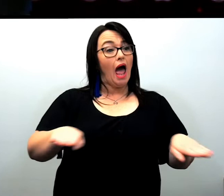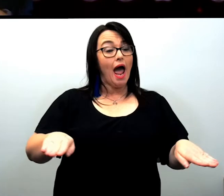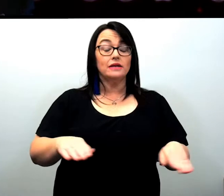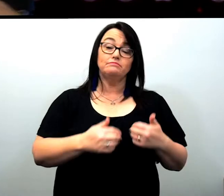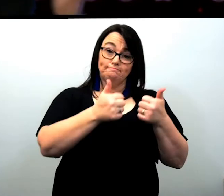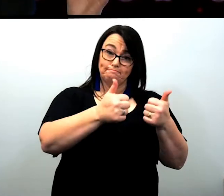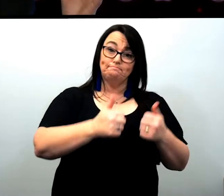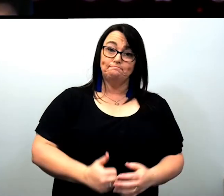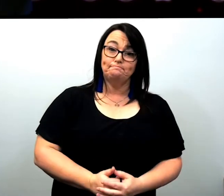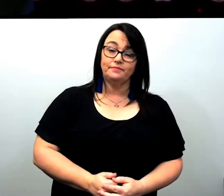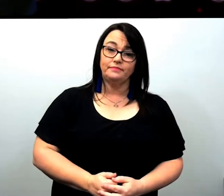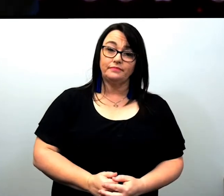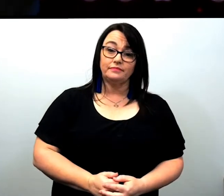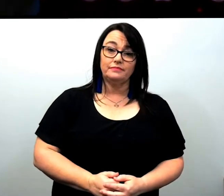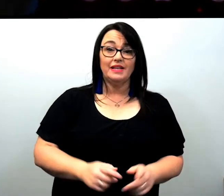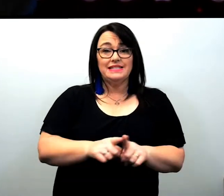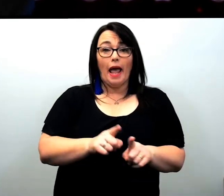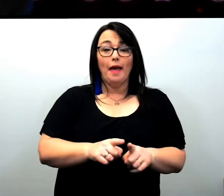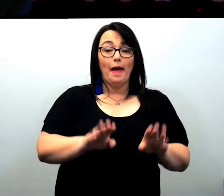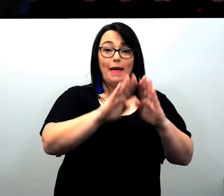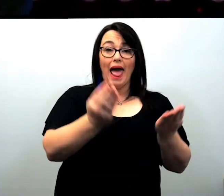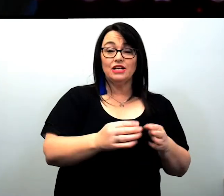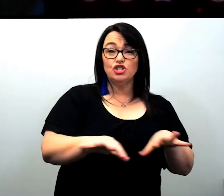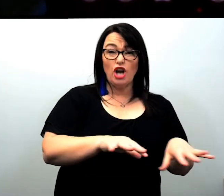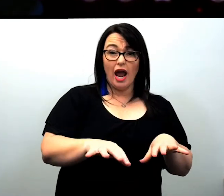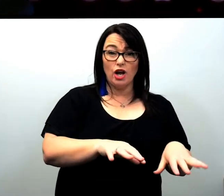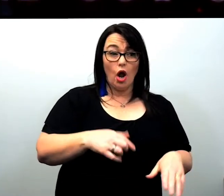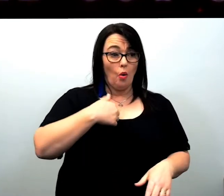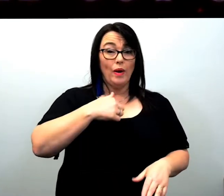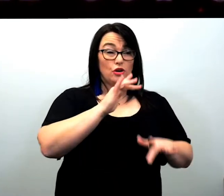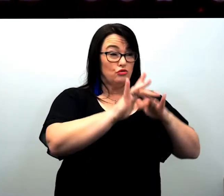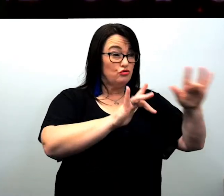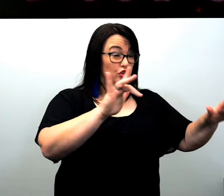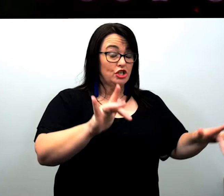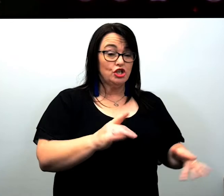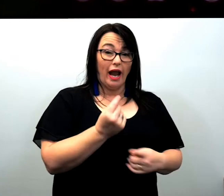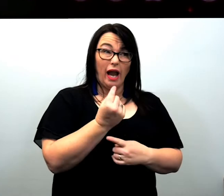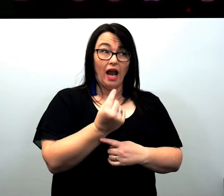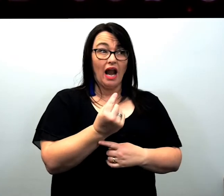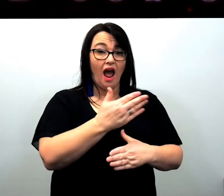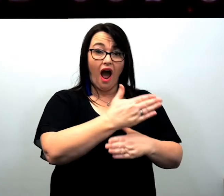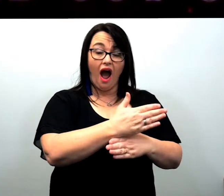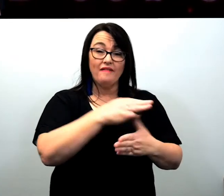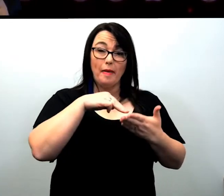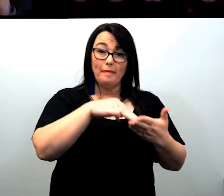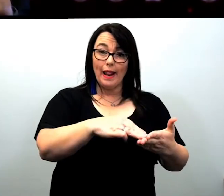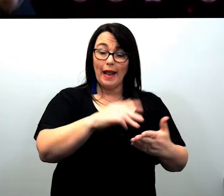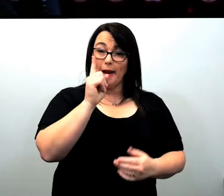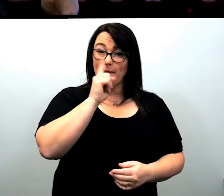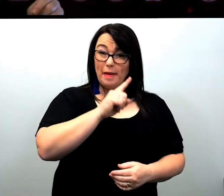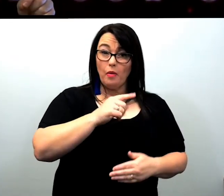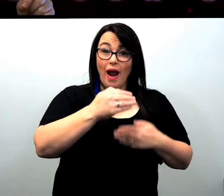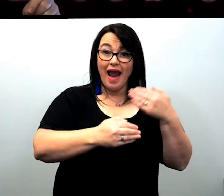good. And you know, at Planet Shakers, we probably reach 500,000 people every week online. But online is a